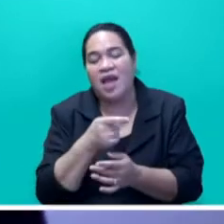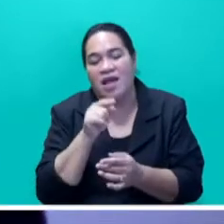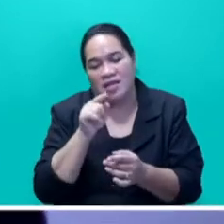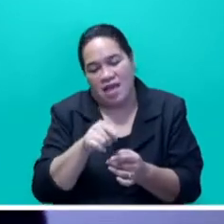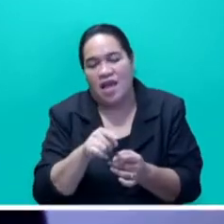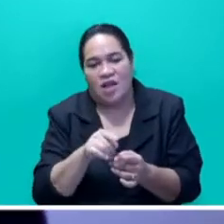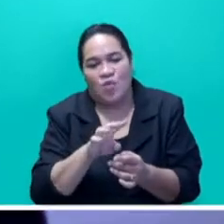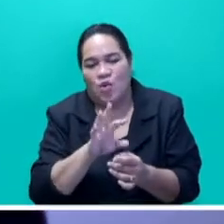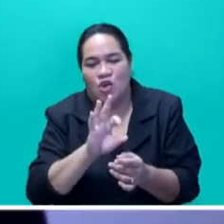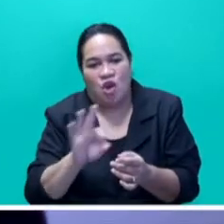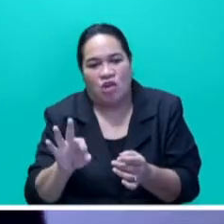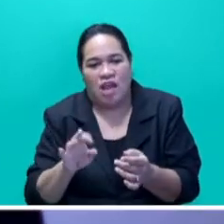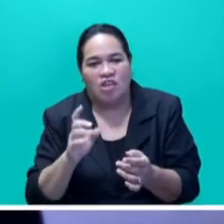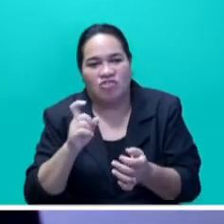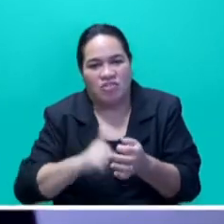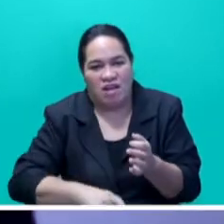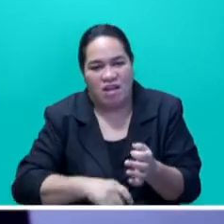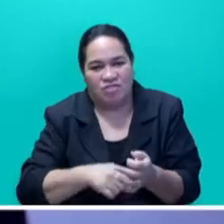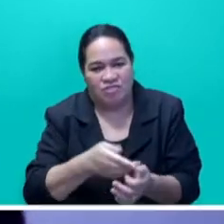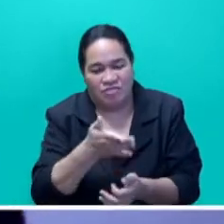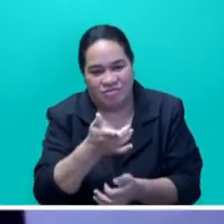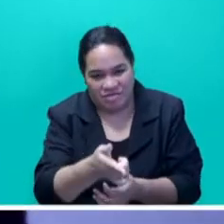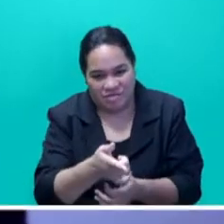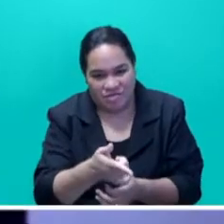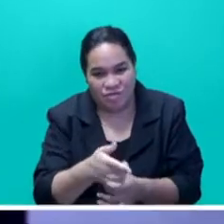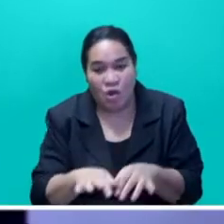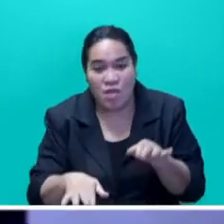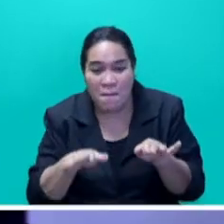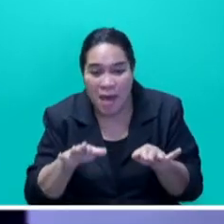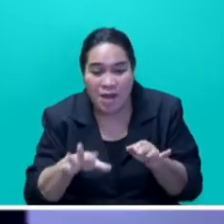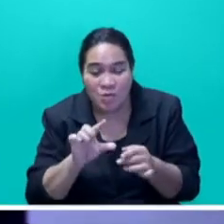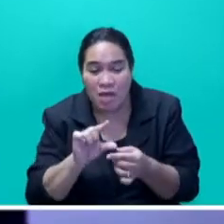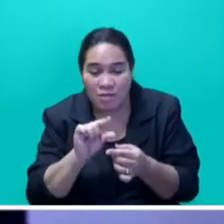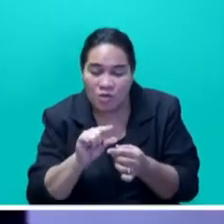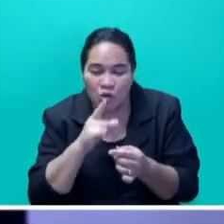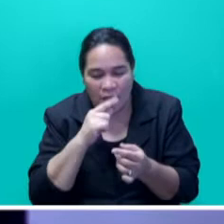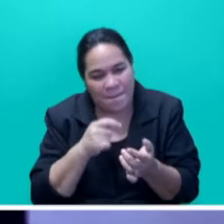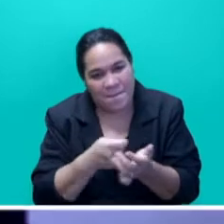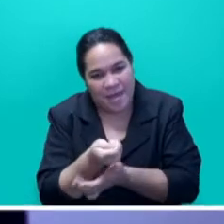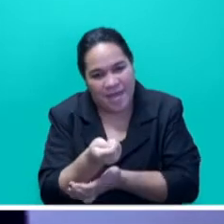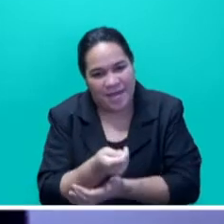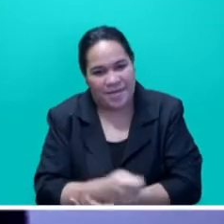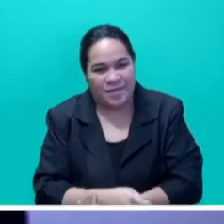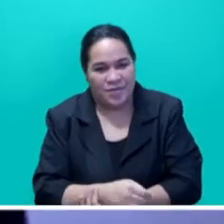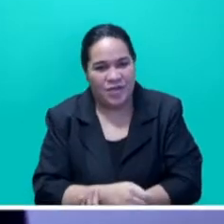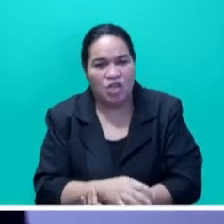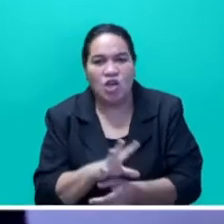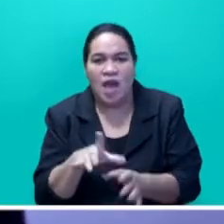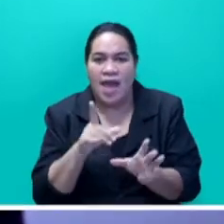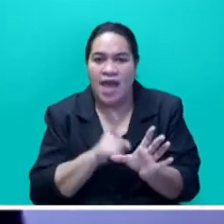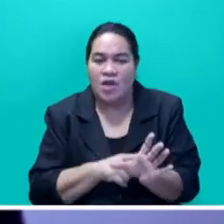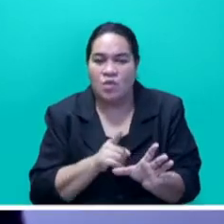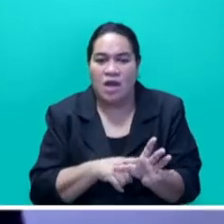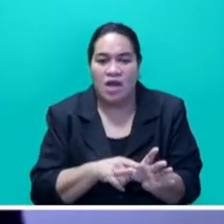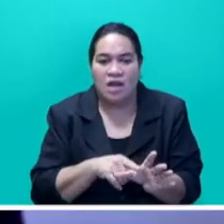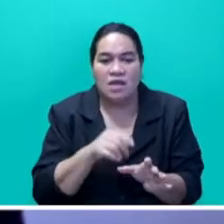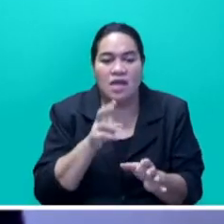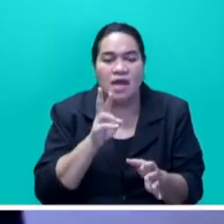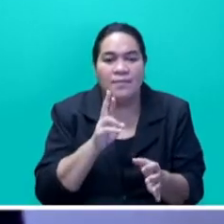cost for renewal of registration, and the balance will only have to be paid. The annual PSV levy for taxis will